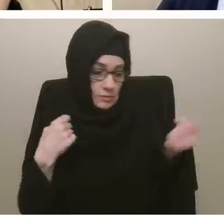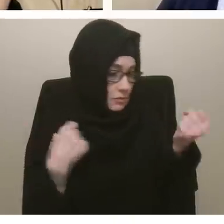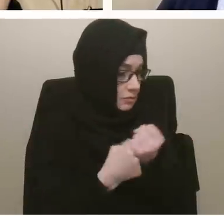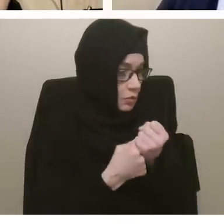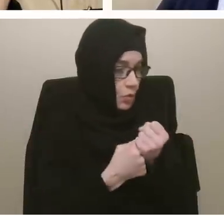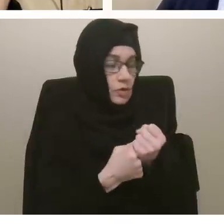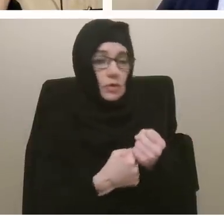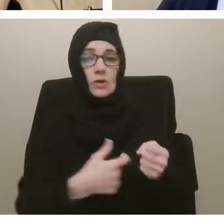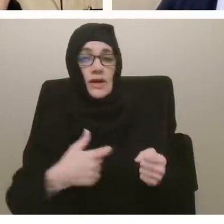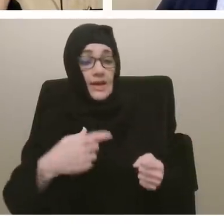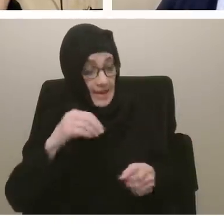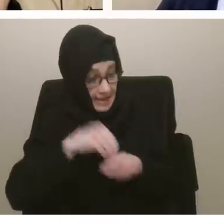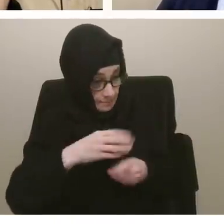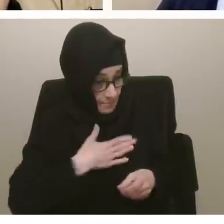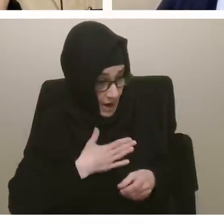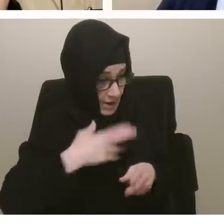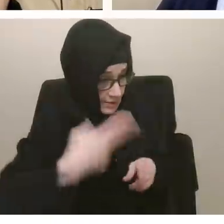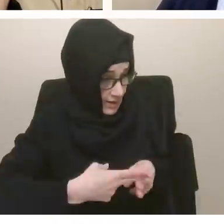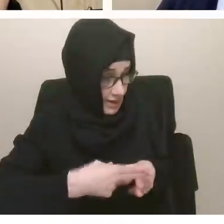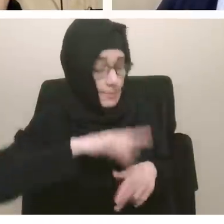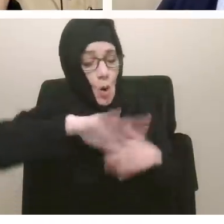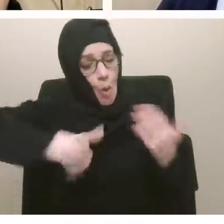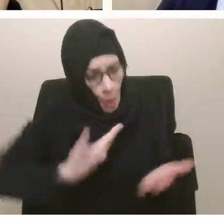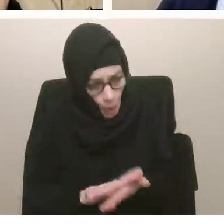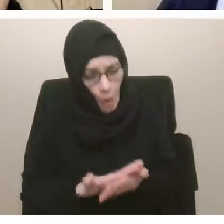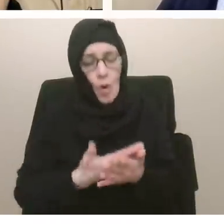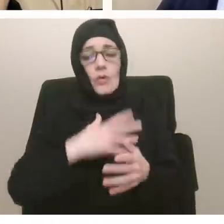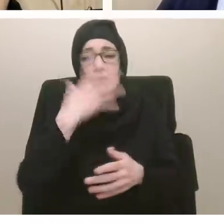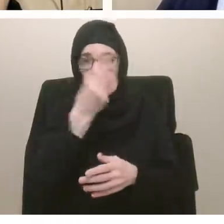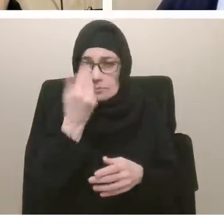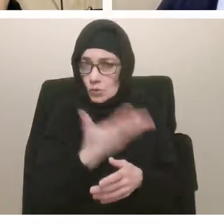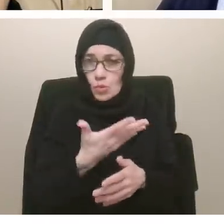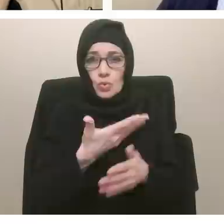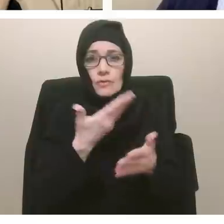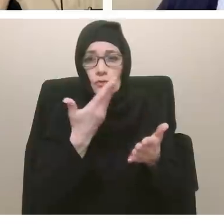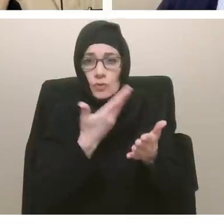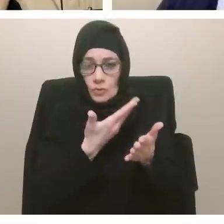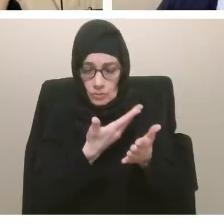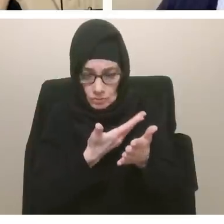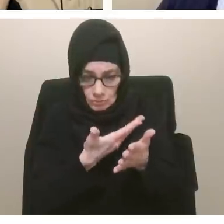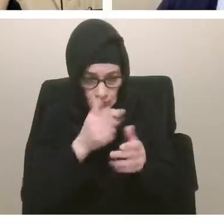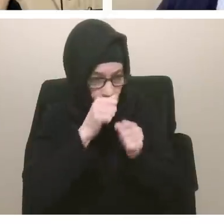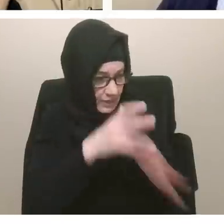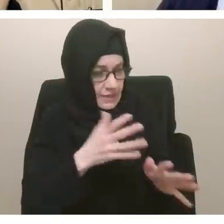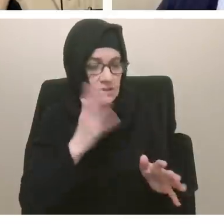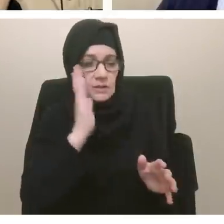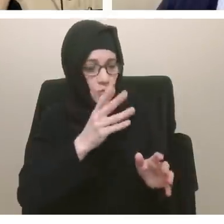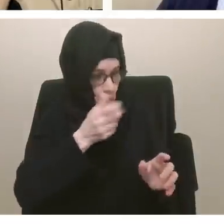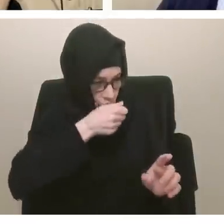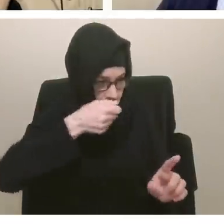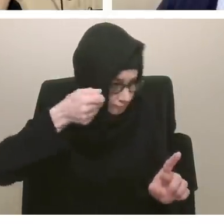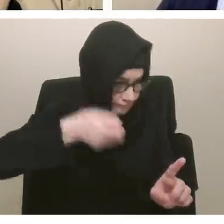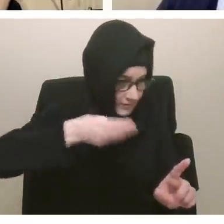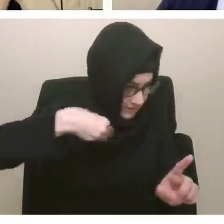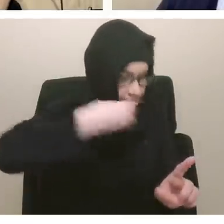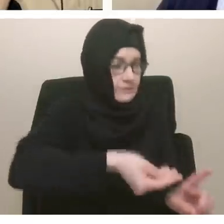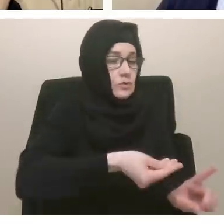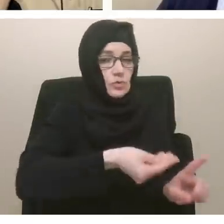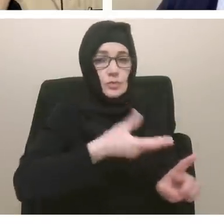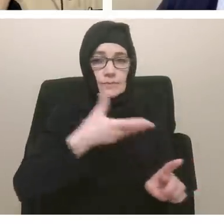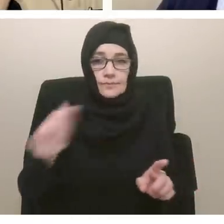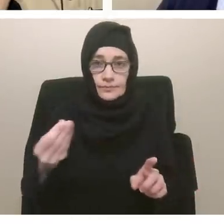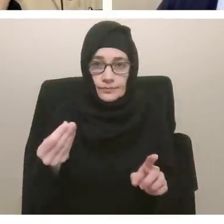am the one bismi. You know, in my name, all of these beautiful attributes will be showered upon you and those that take the characteristics that